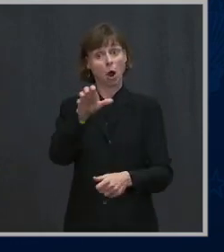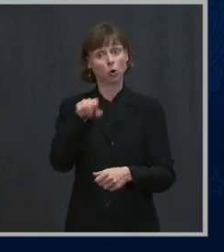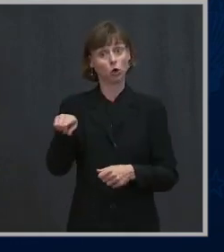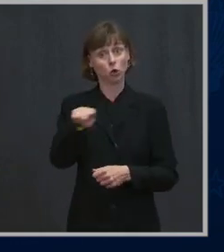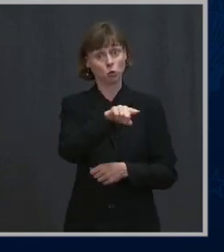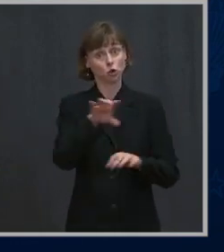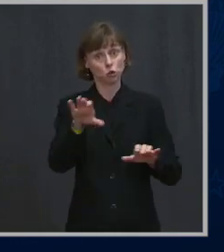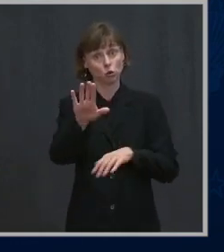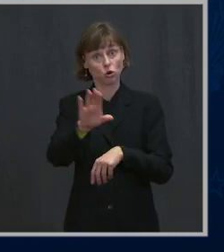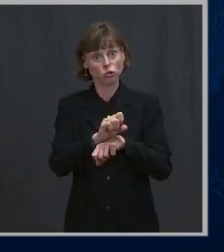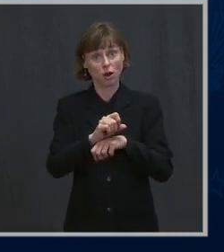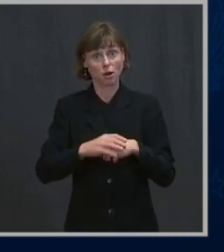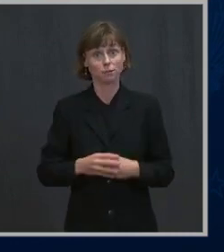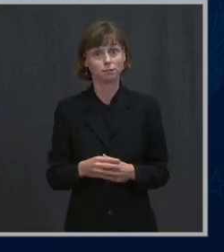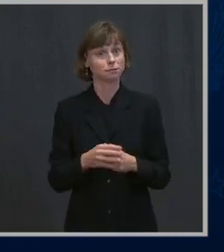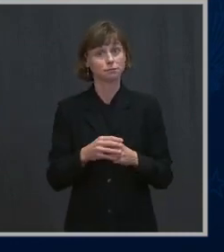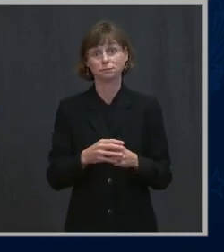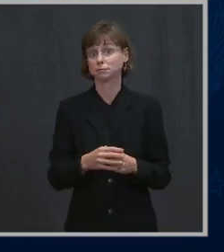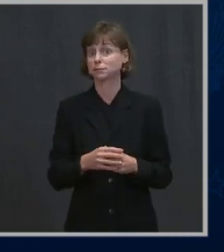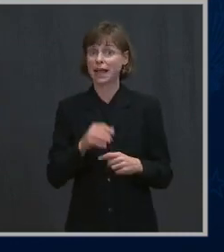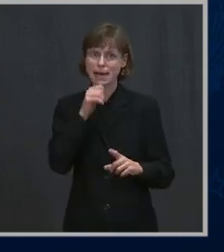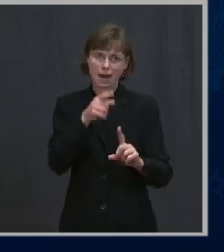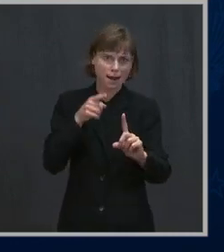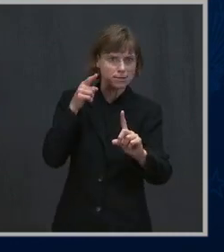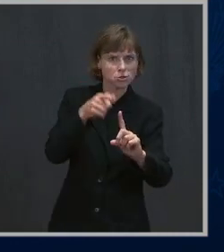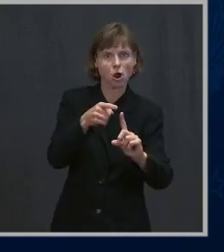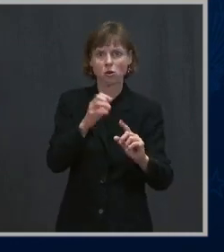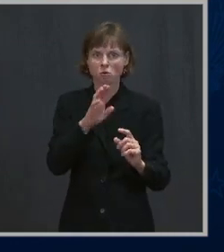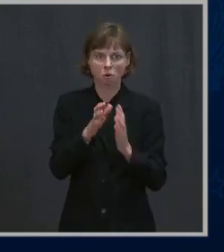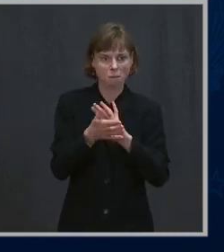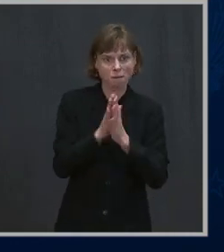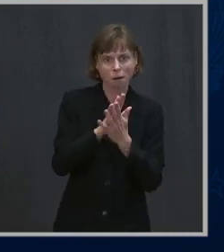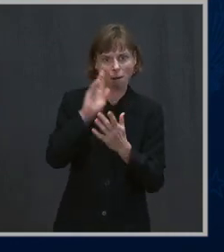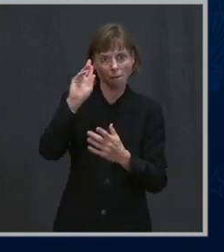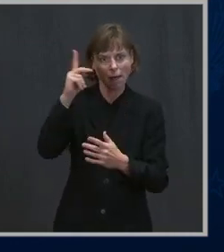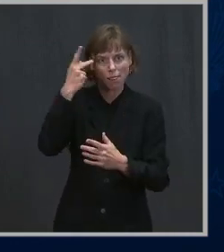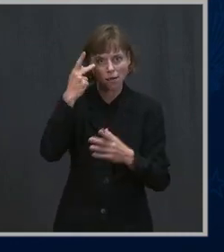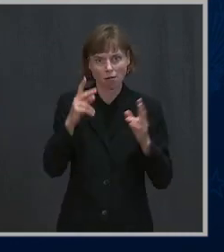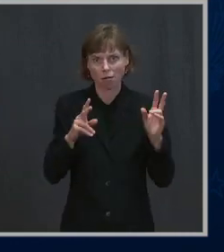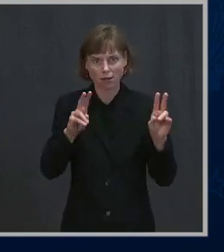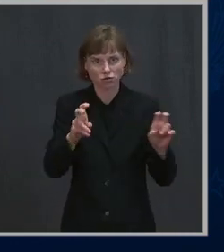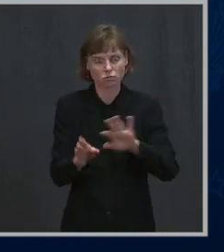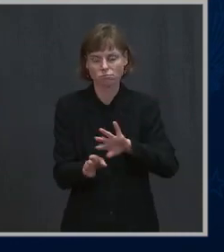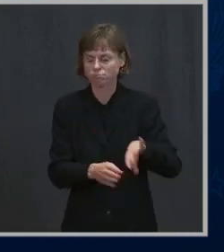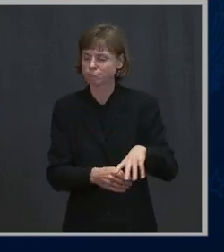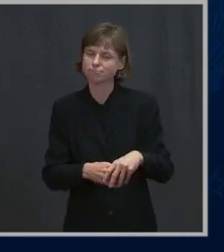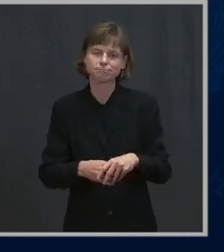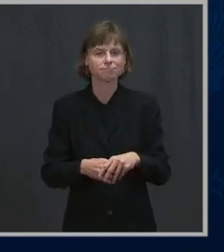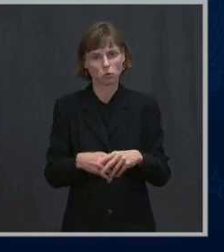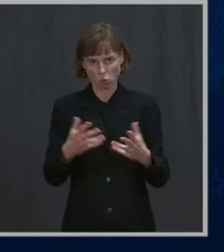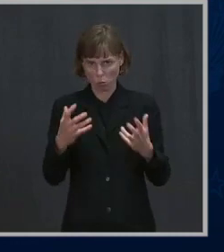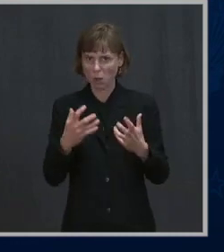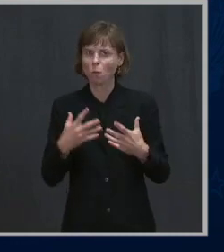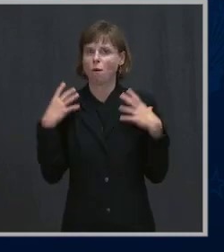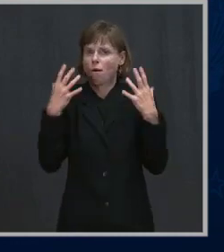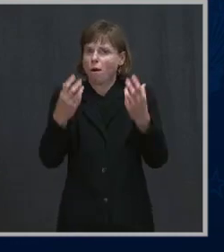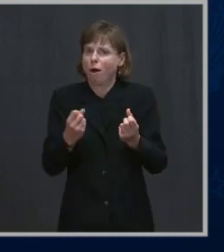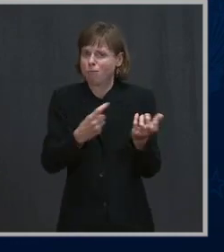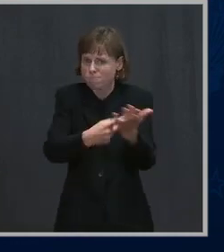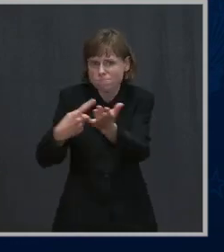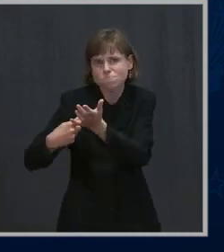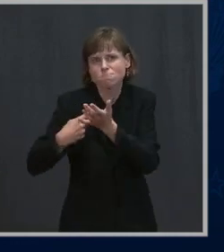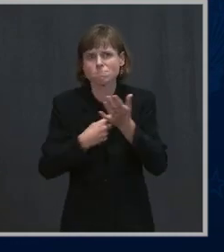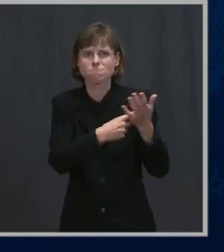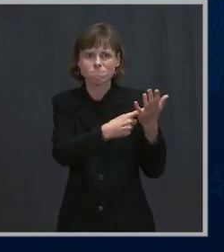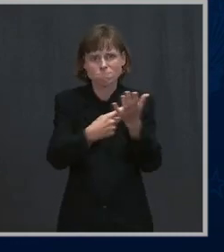jobs not target or politicize you we want a rigorous debate that brings